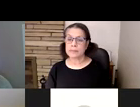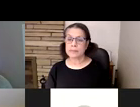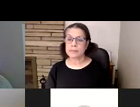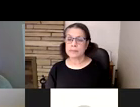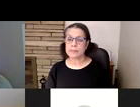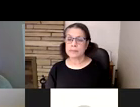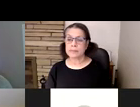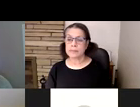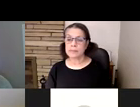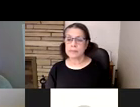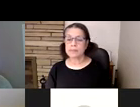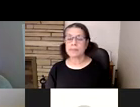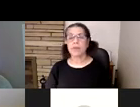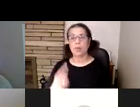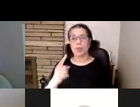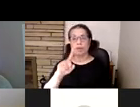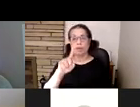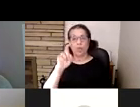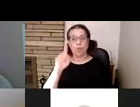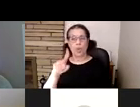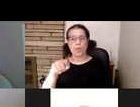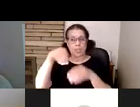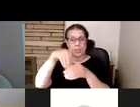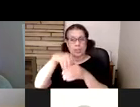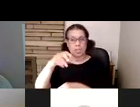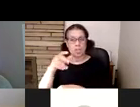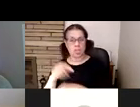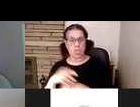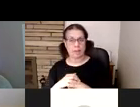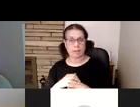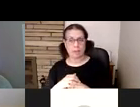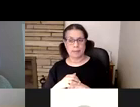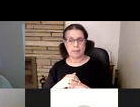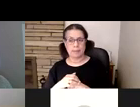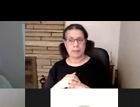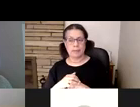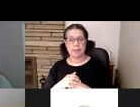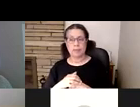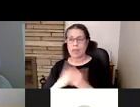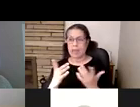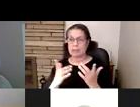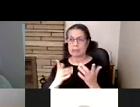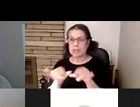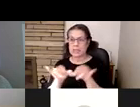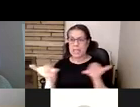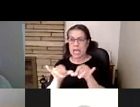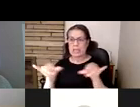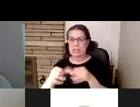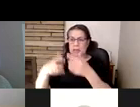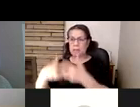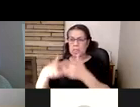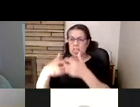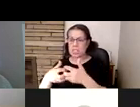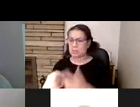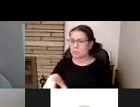It looks like we have a question in the chat about how large are the streetscape machines? Anna, could you go back to